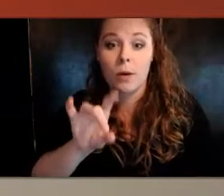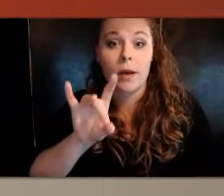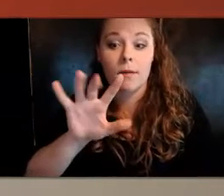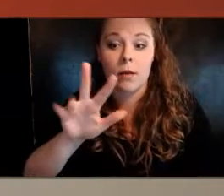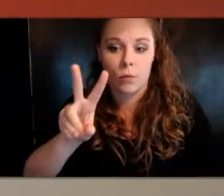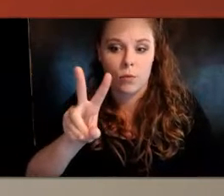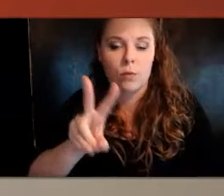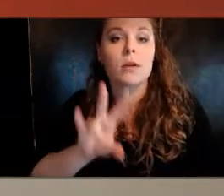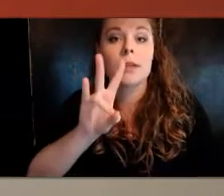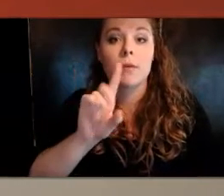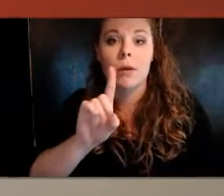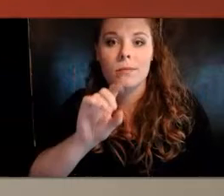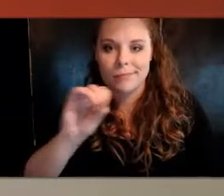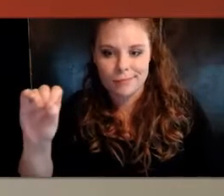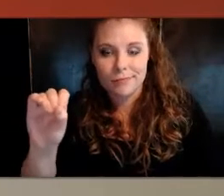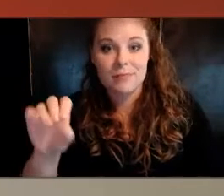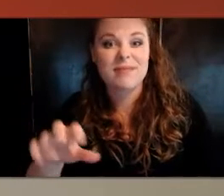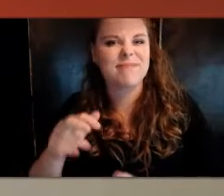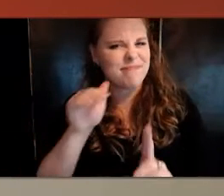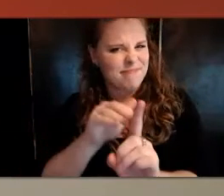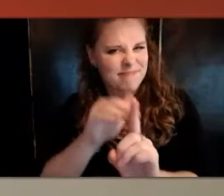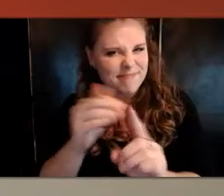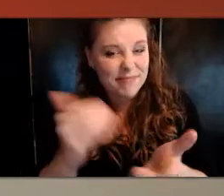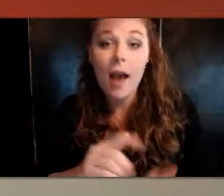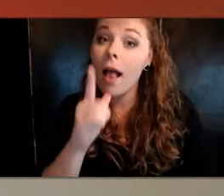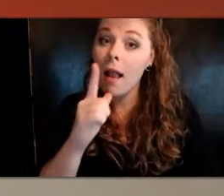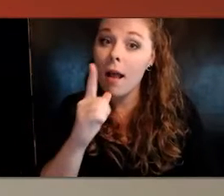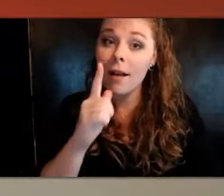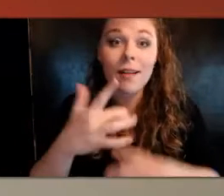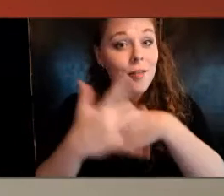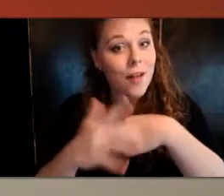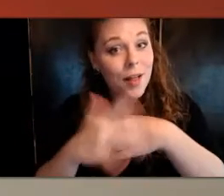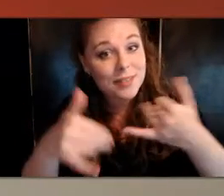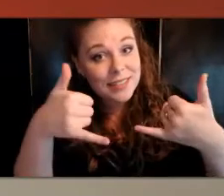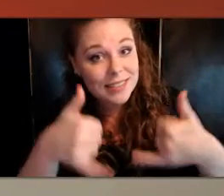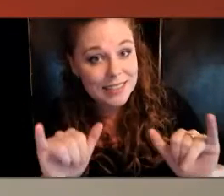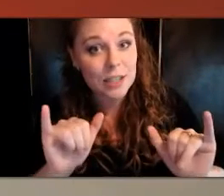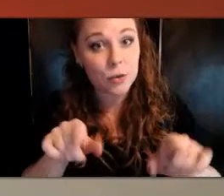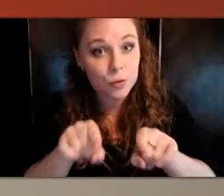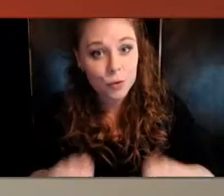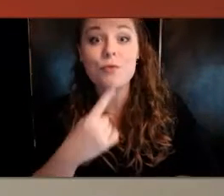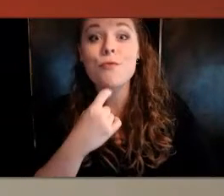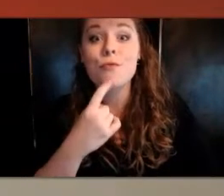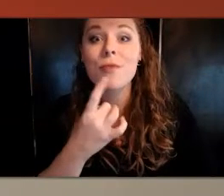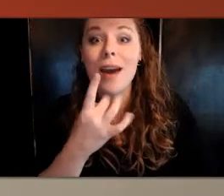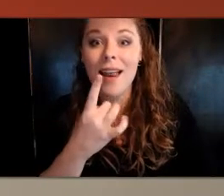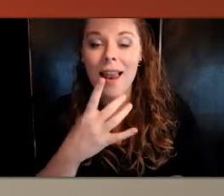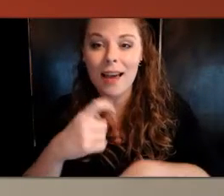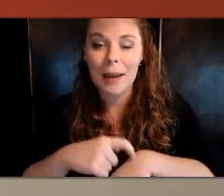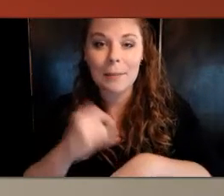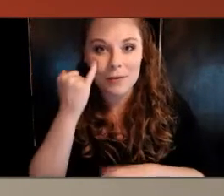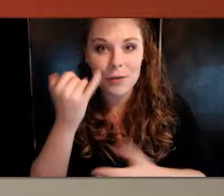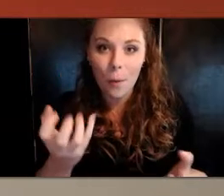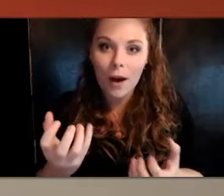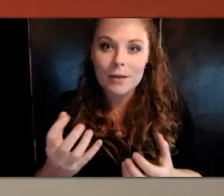270-852-7100. This is another reminder that lunch is still available for students while we're under red light. If you are interested in receiving